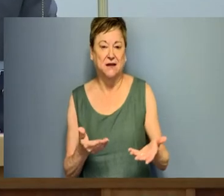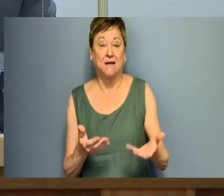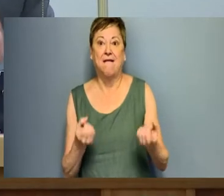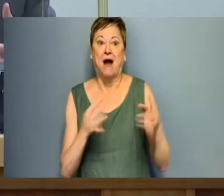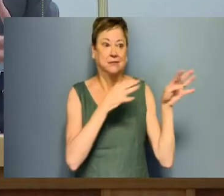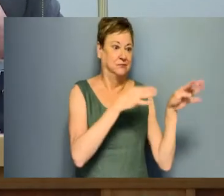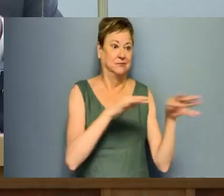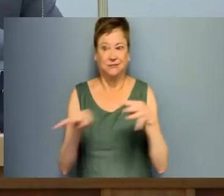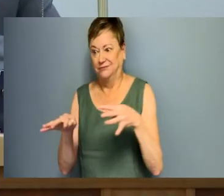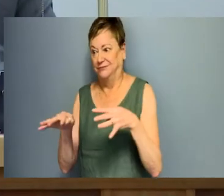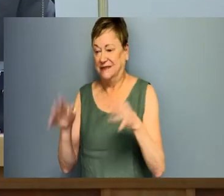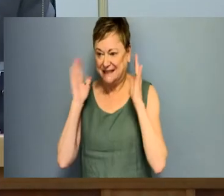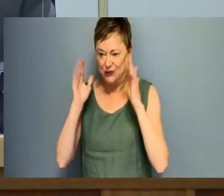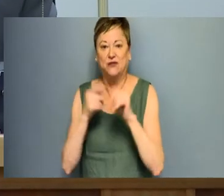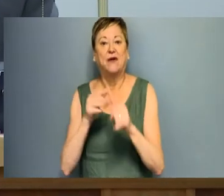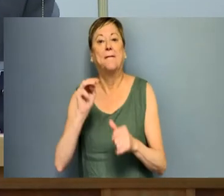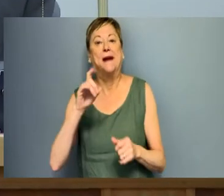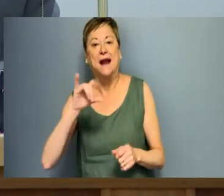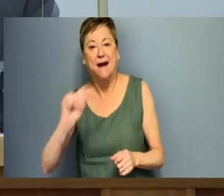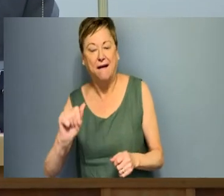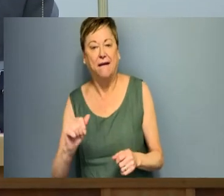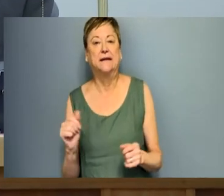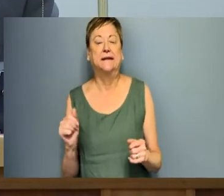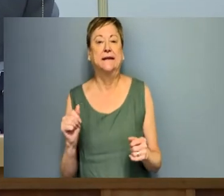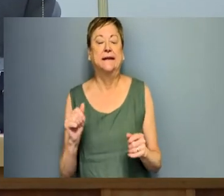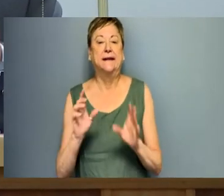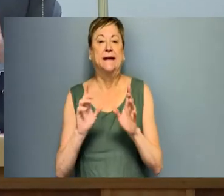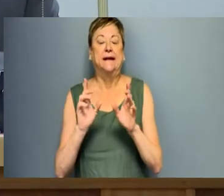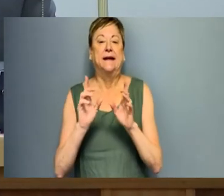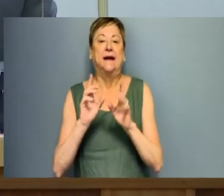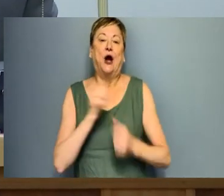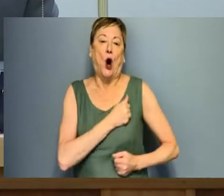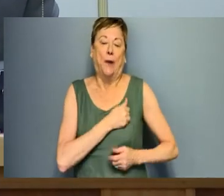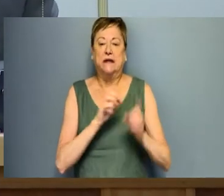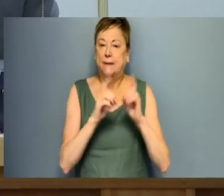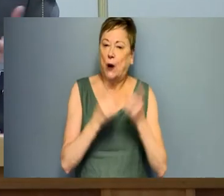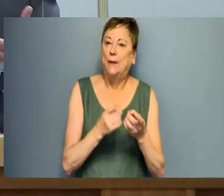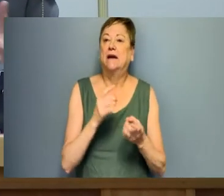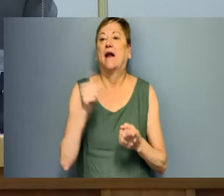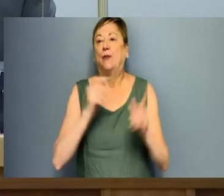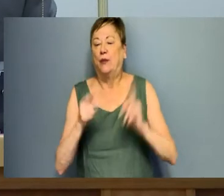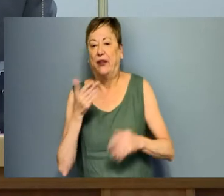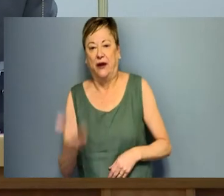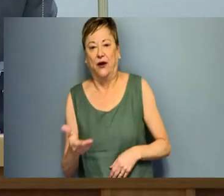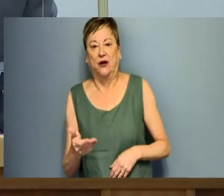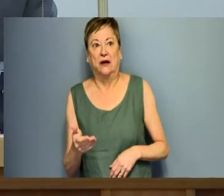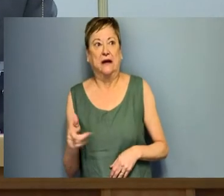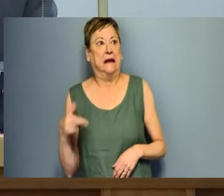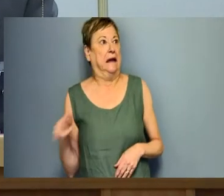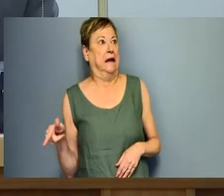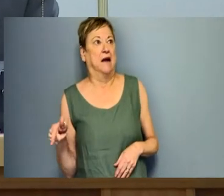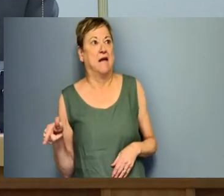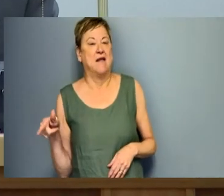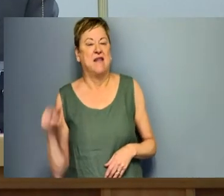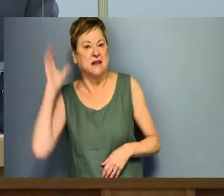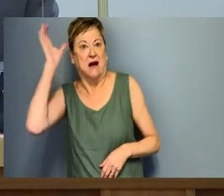attention from the media and from the Department of the Army and others who were there, which he completely did not anticipate.